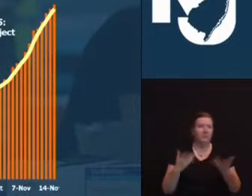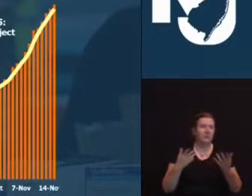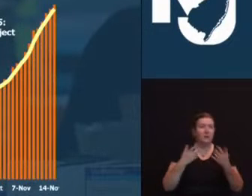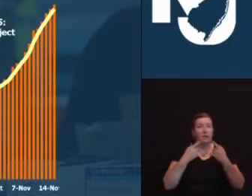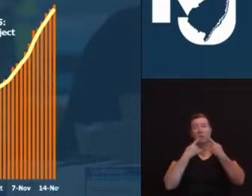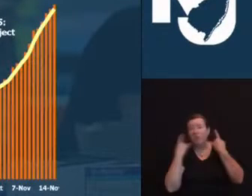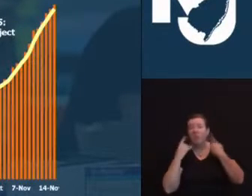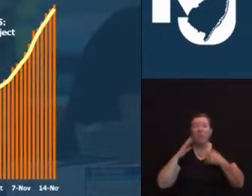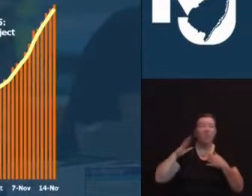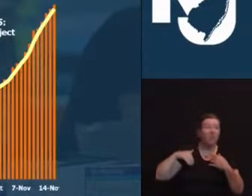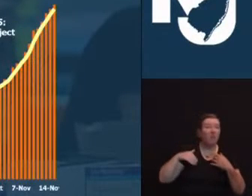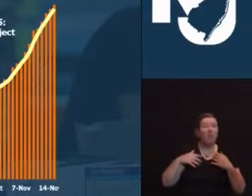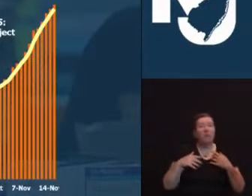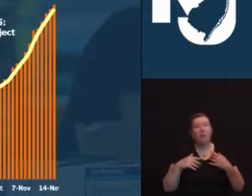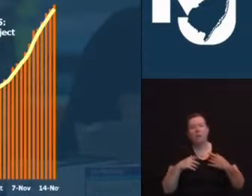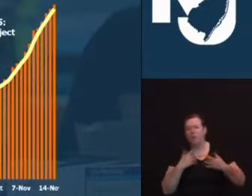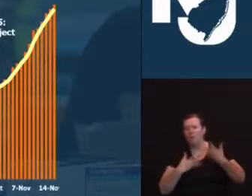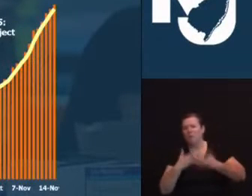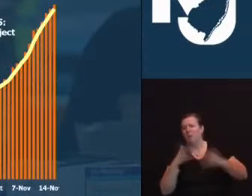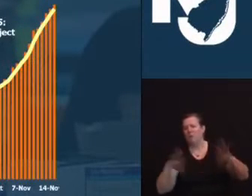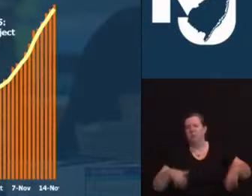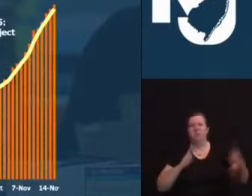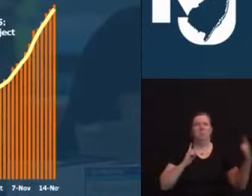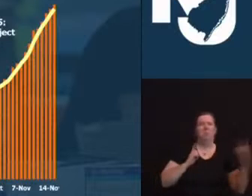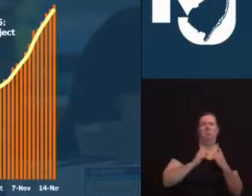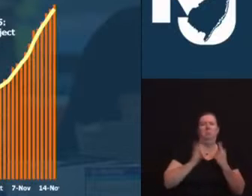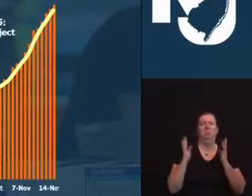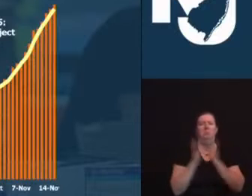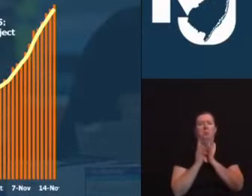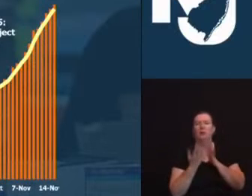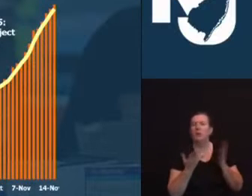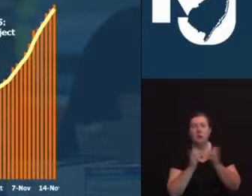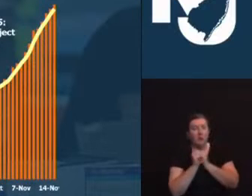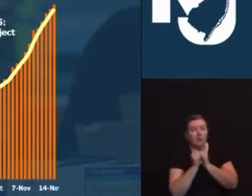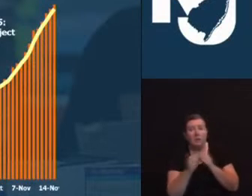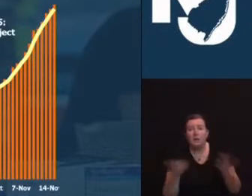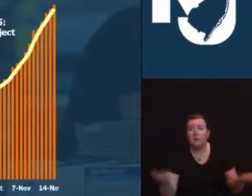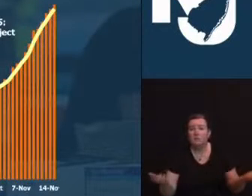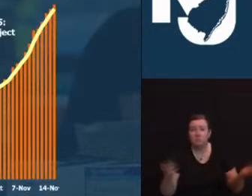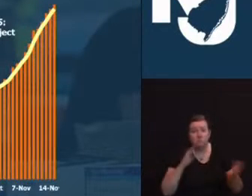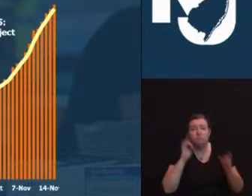particularly indoors, in and around sports. So as of last night, as you can see,